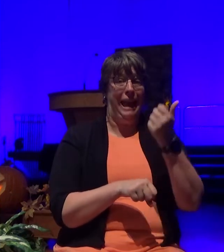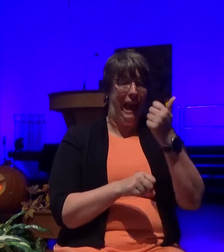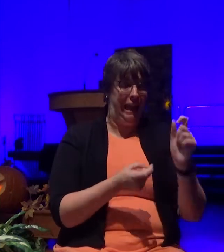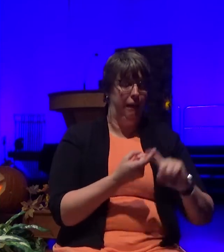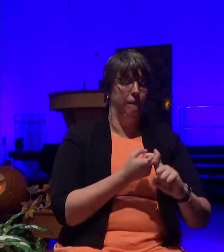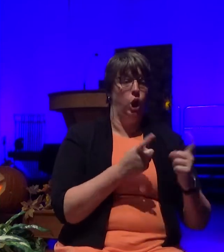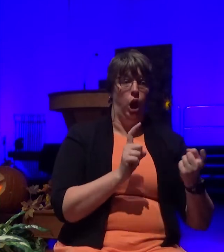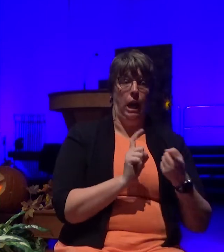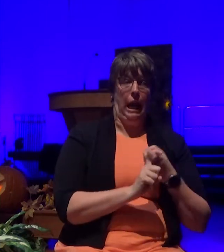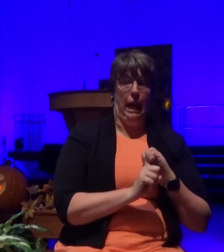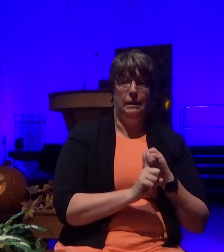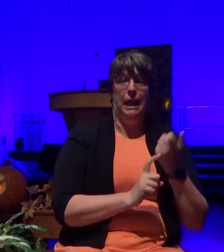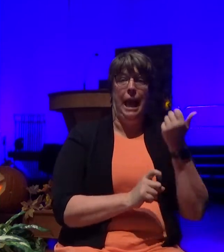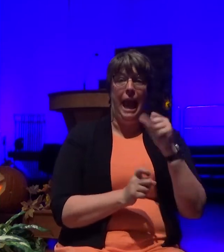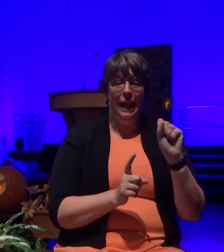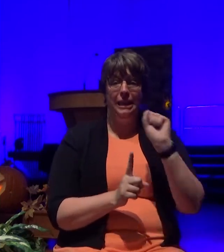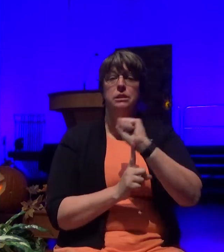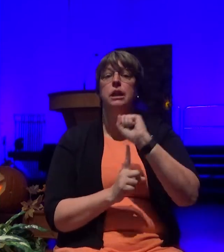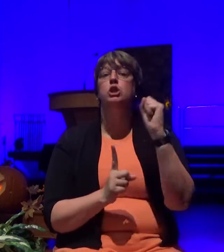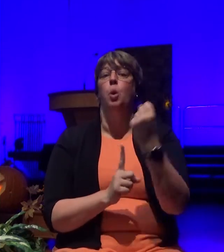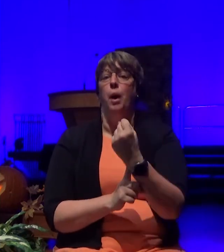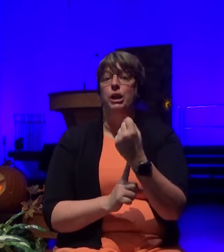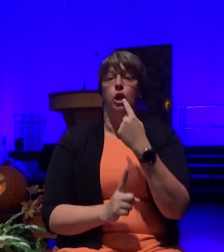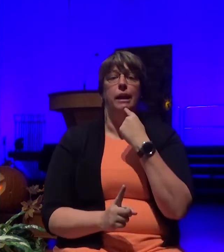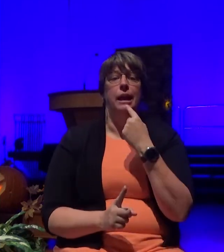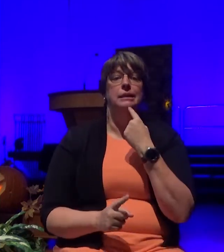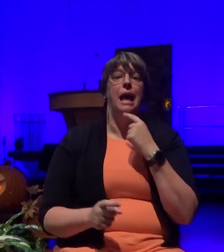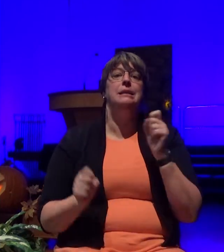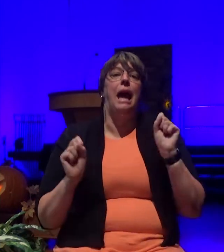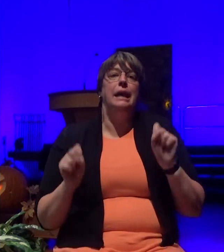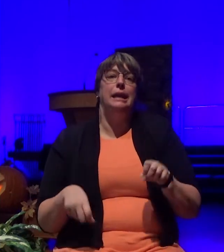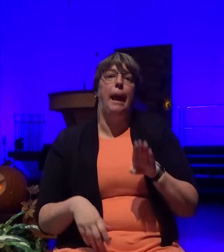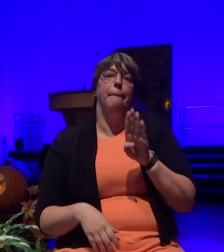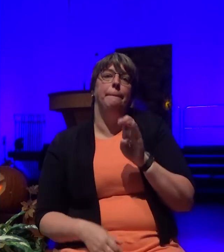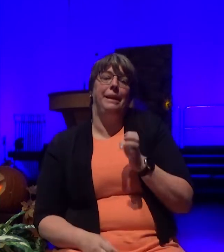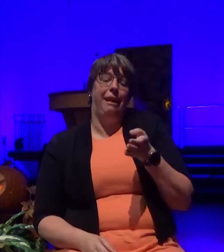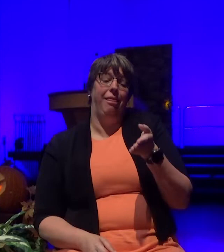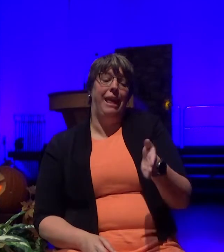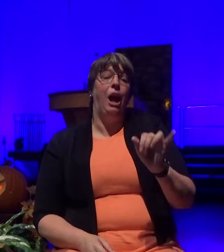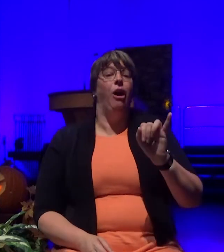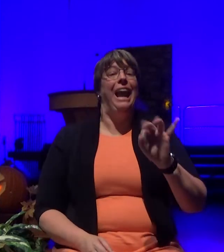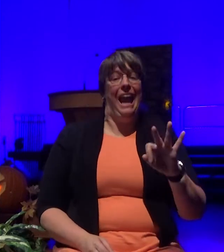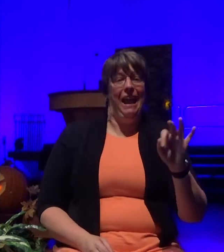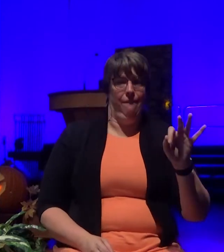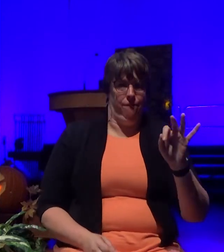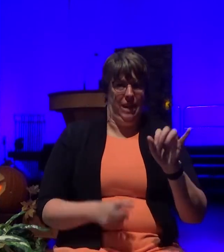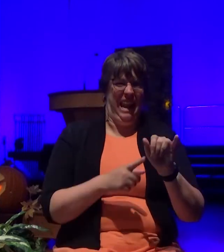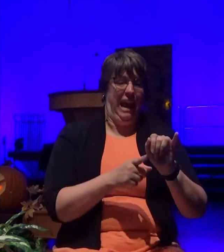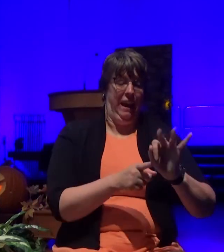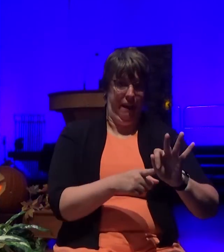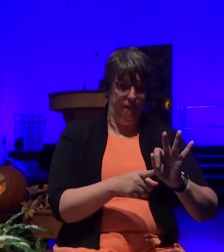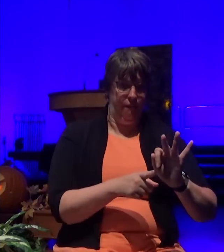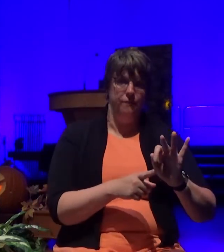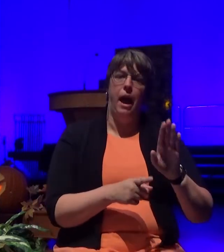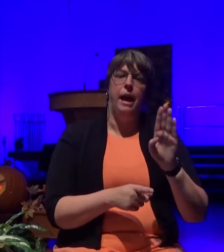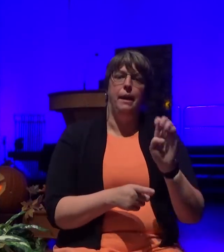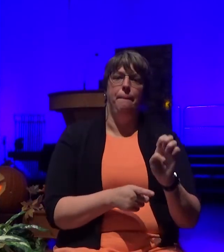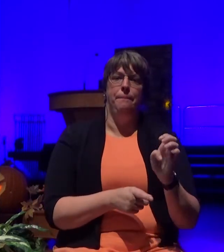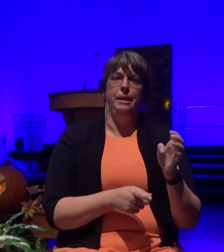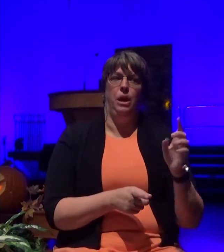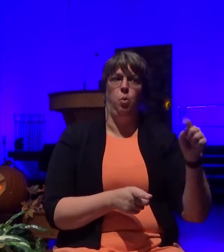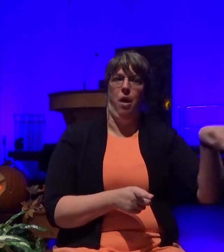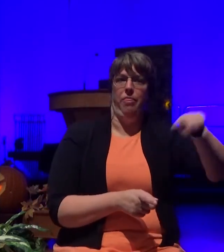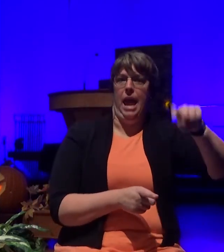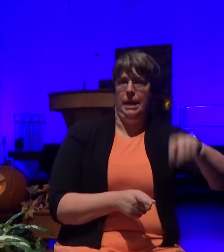condition that says I can only be there if I be the way they need me to be all the time, that's not the friend for me, it's